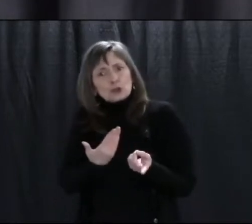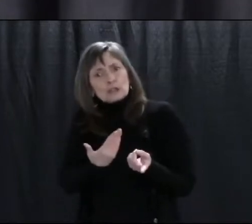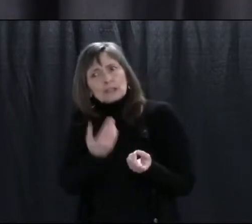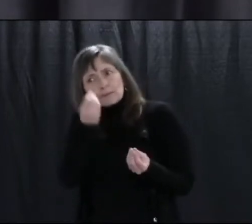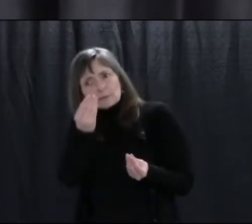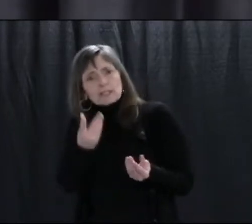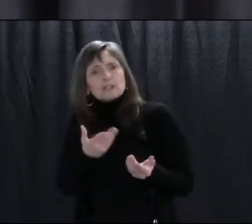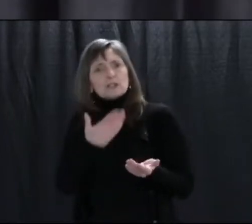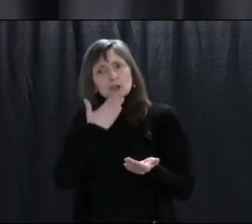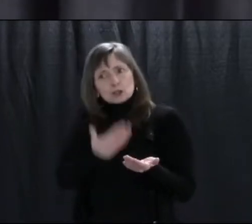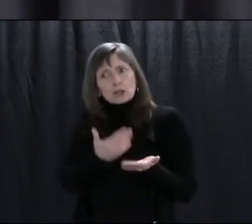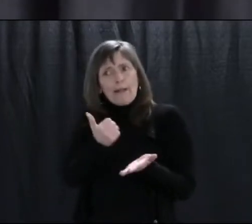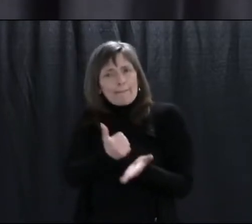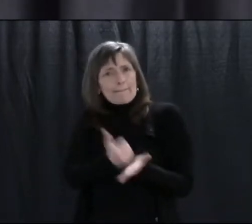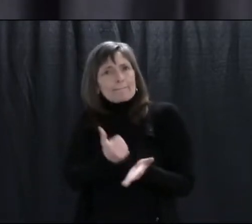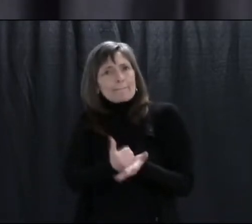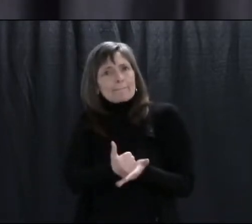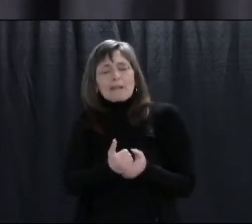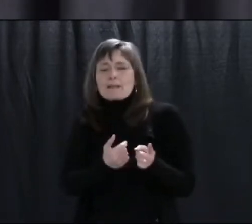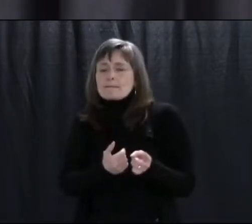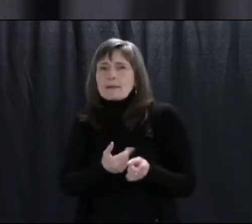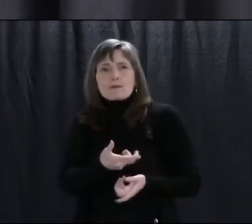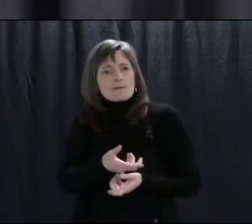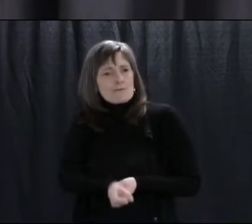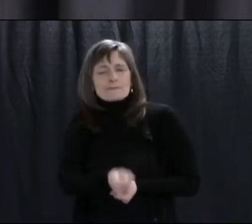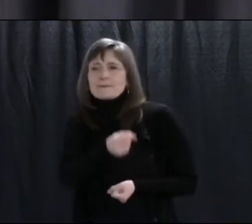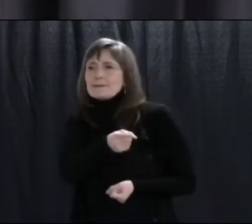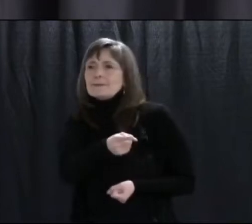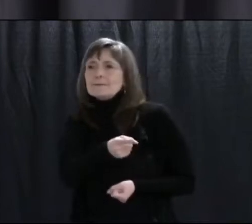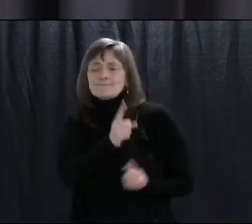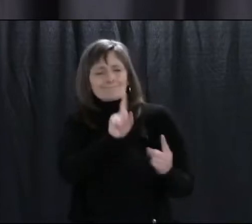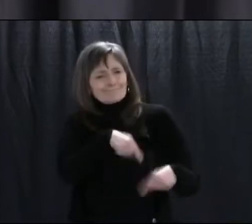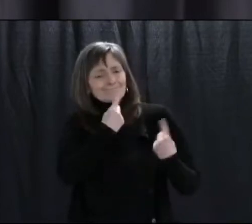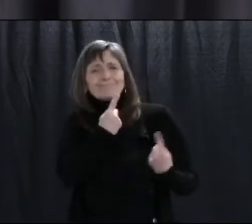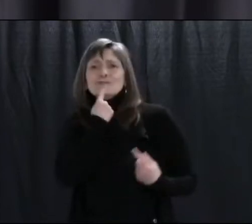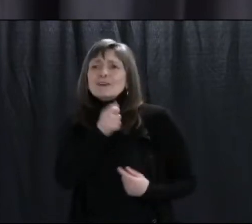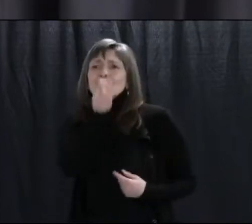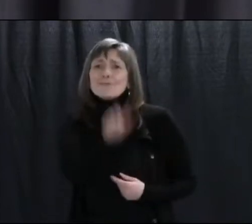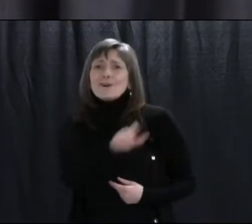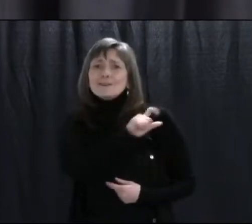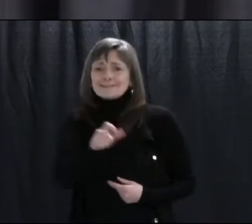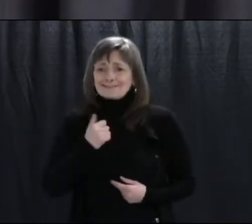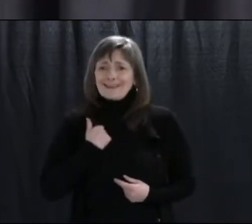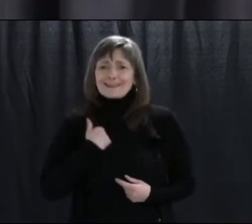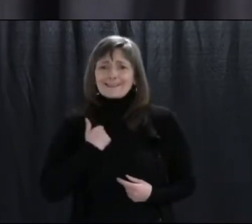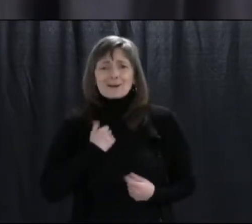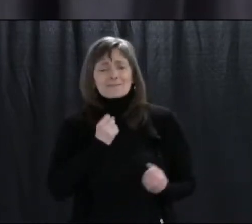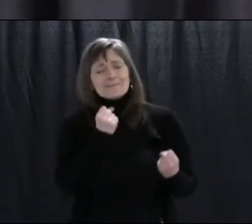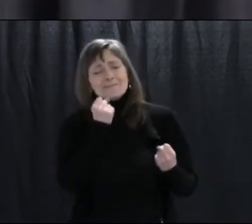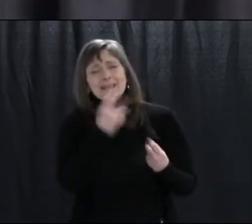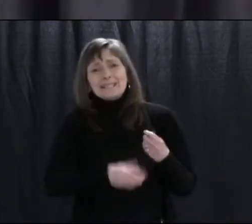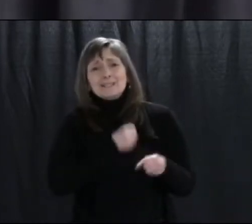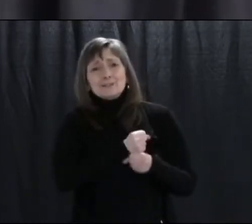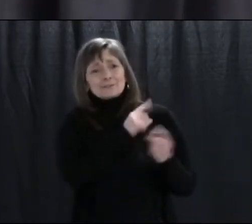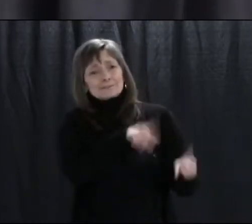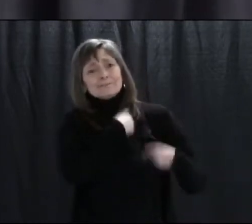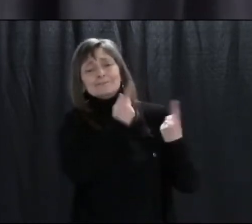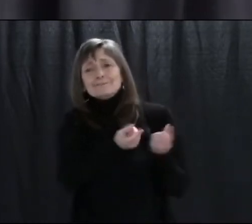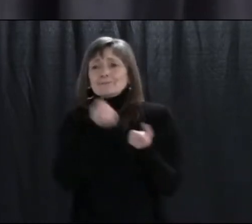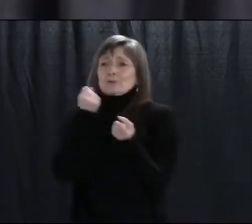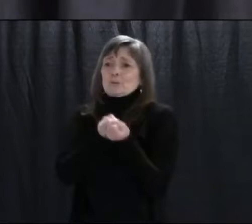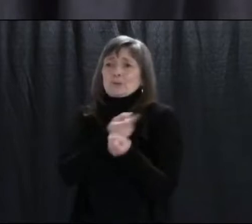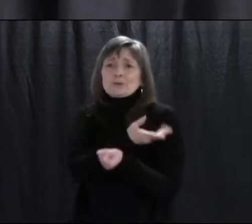information. And the Canadian Red Cross has stepped up over the years and over the century, providing this kind of service to Canadians and